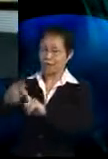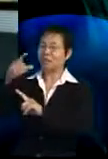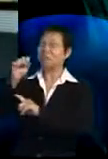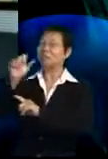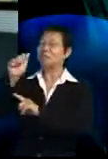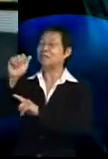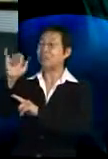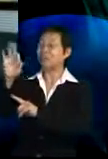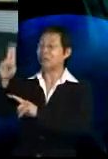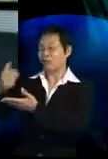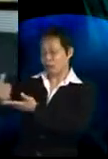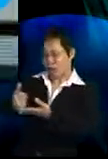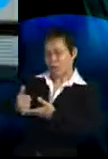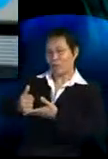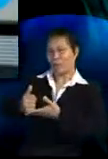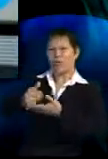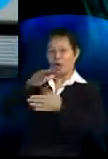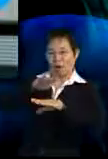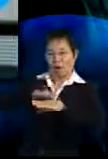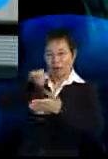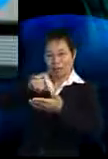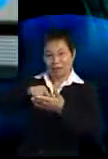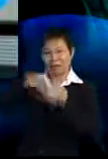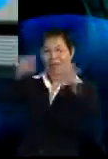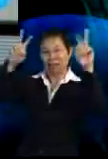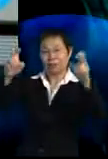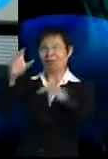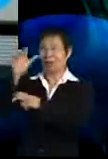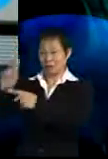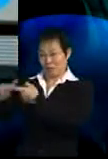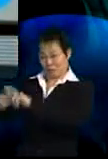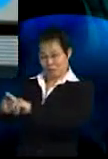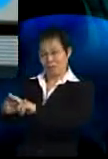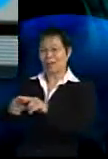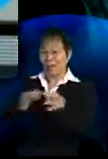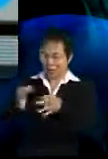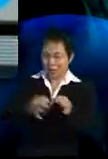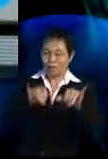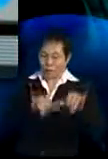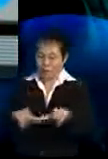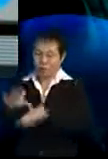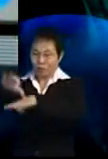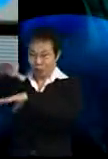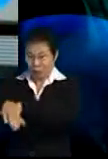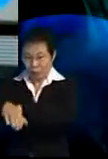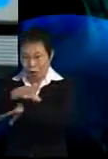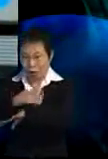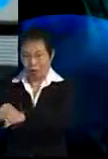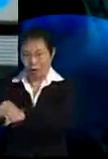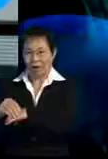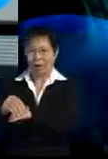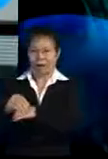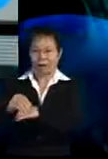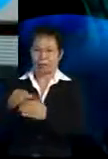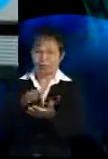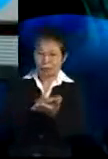and Jasmine to assist me on these topics. Shaiful shall explain about measuring force and Jasmine on frictional